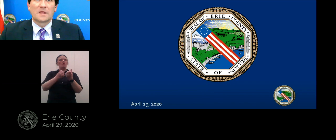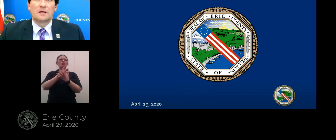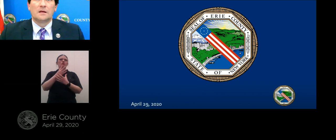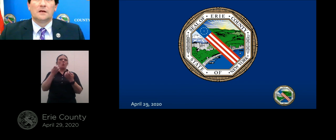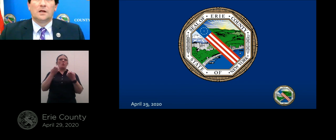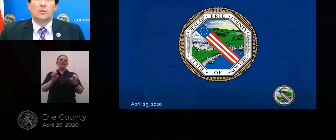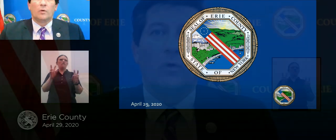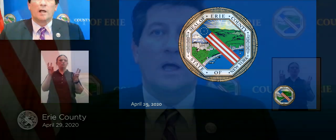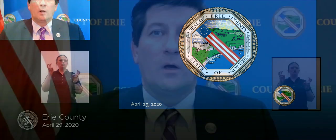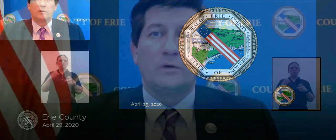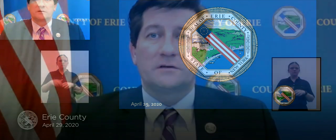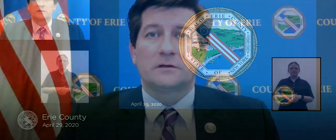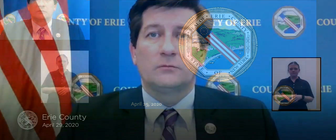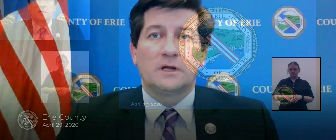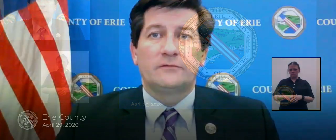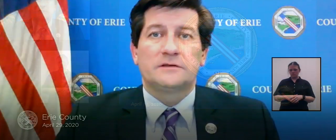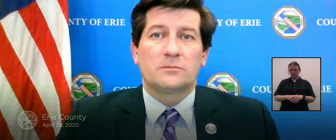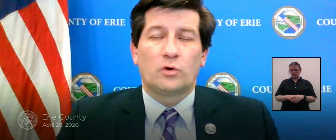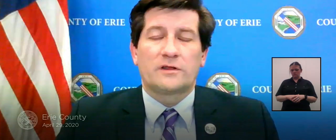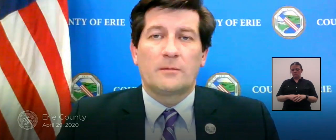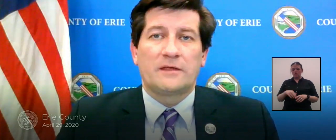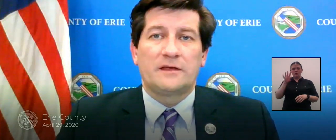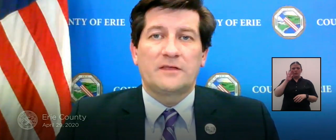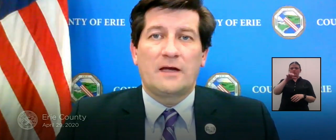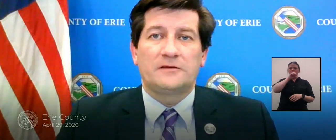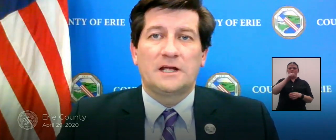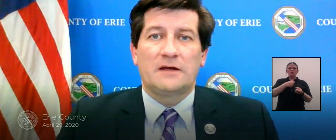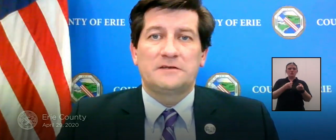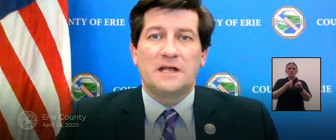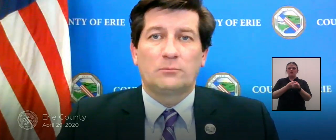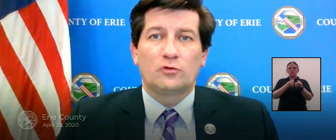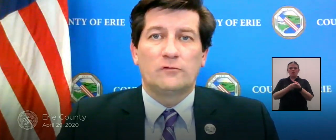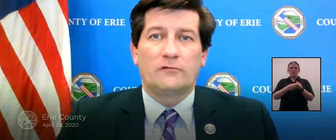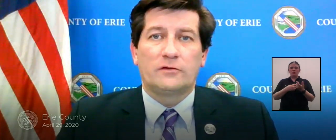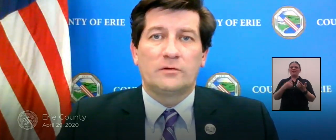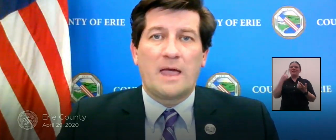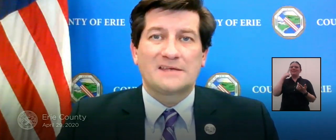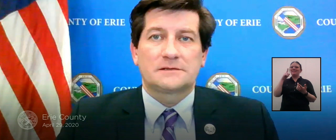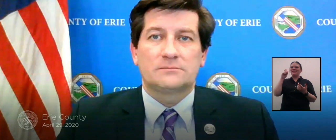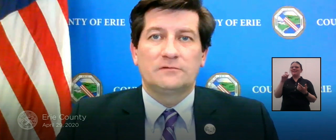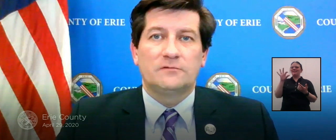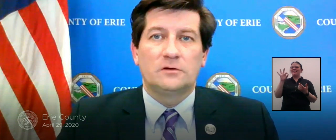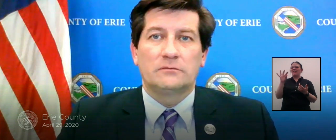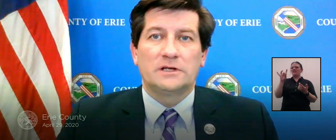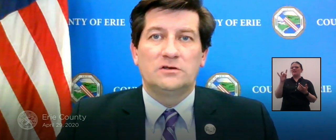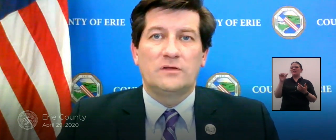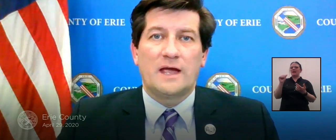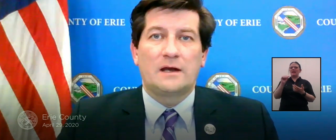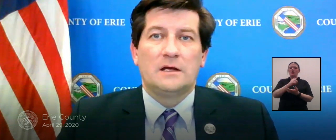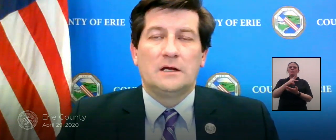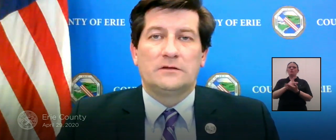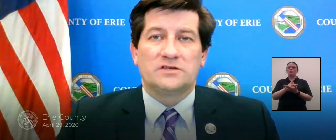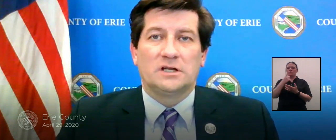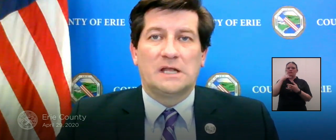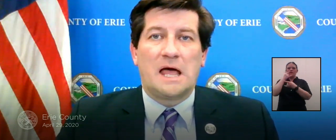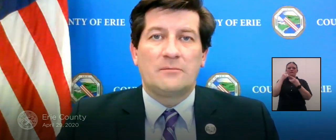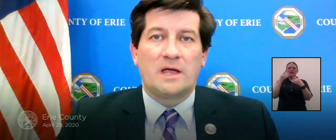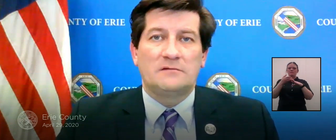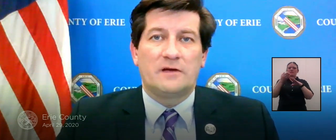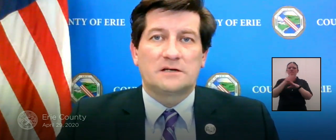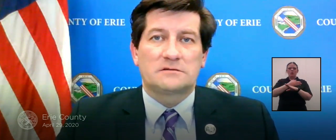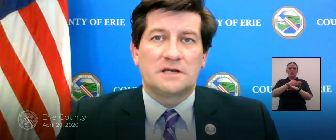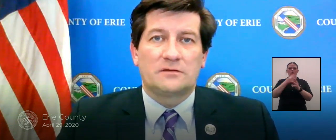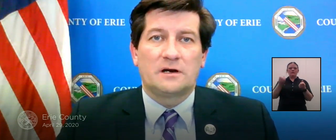companies? Well, we certainly would love to support them. I think they have to get FDA approval for their masks before we could do that. There's a